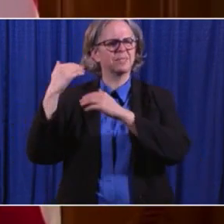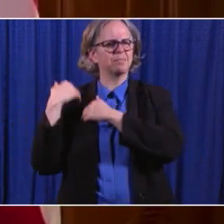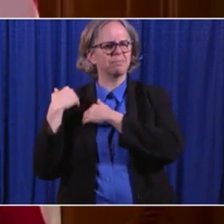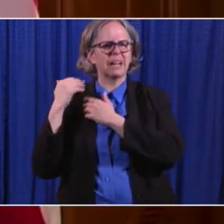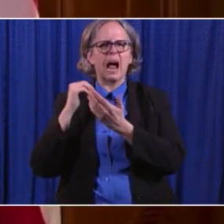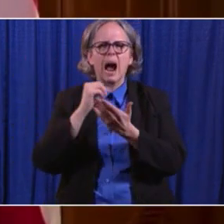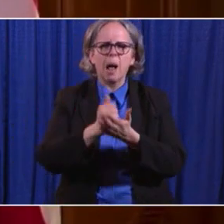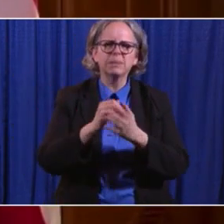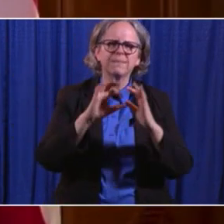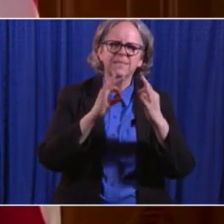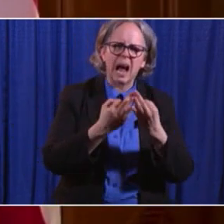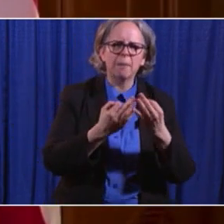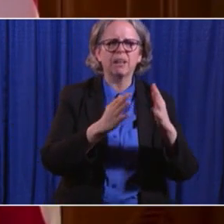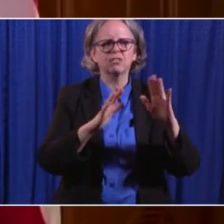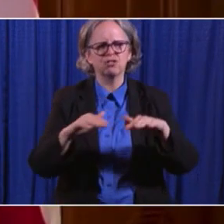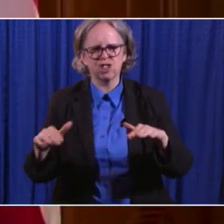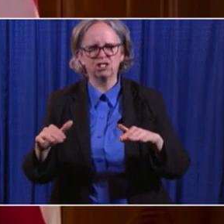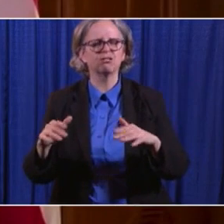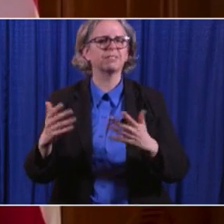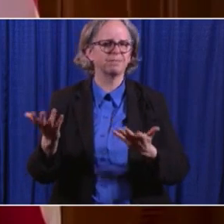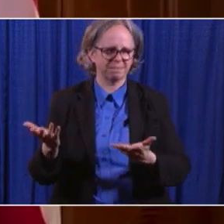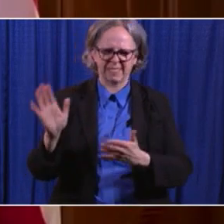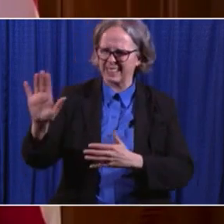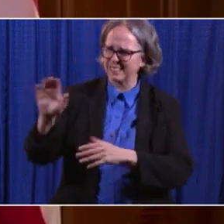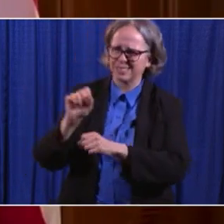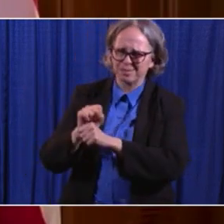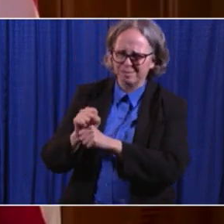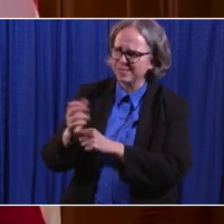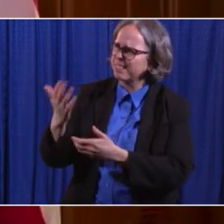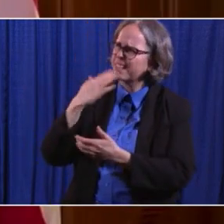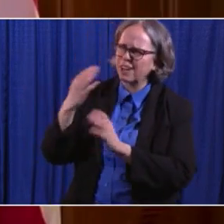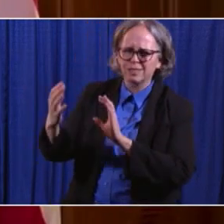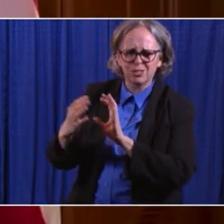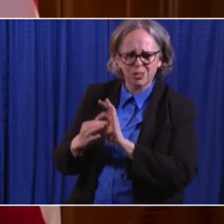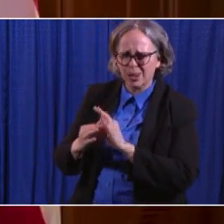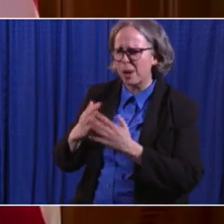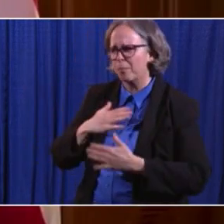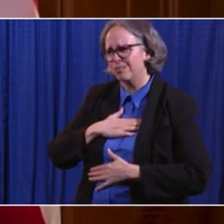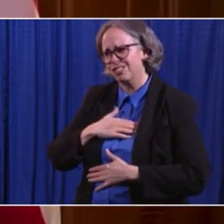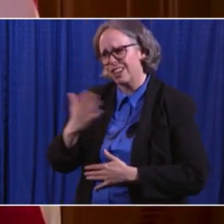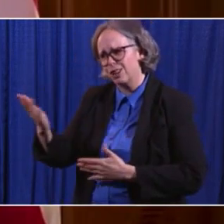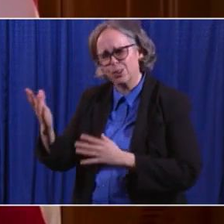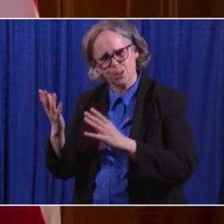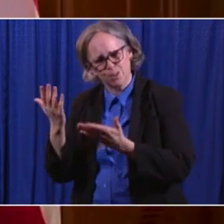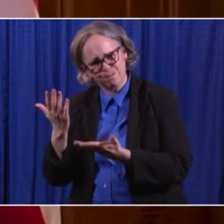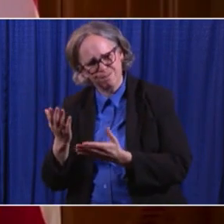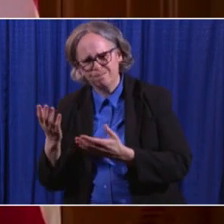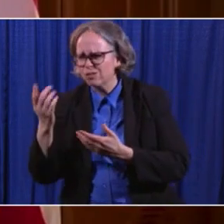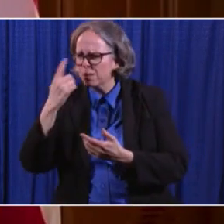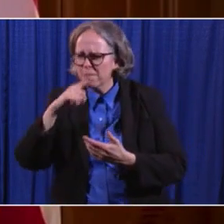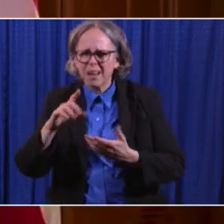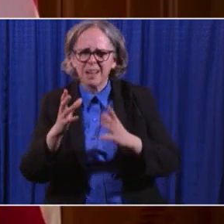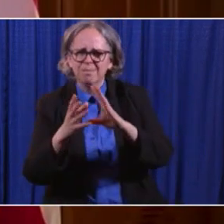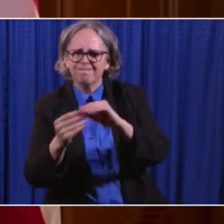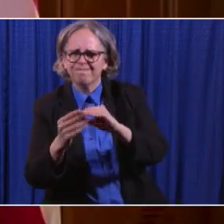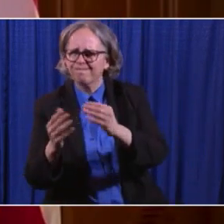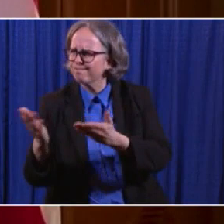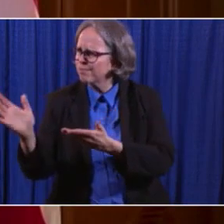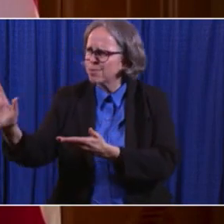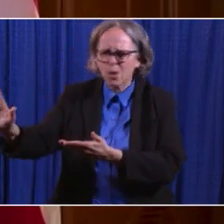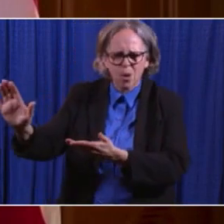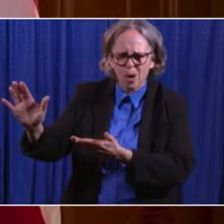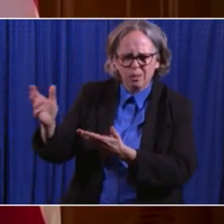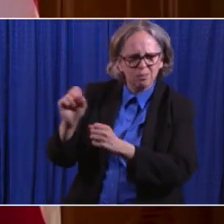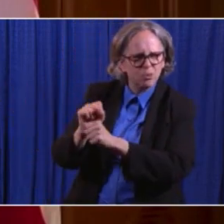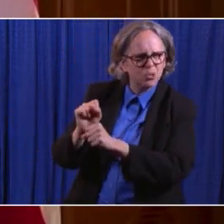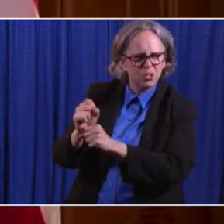for joining us. We appreciate it very, very much. Can you talk to us a little bit about some of the challenges that